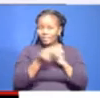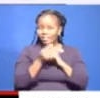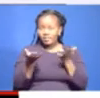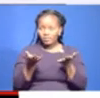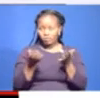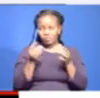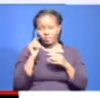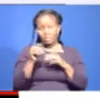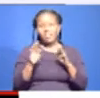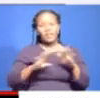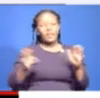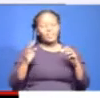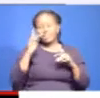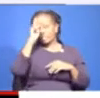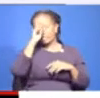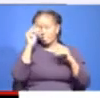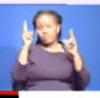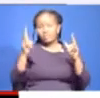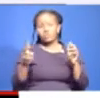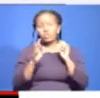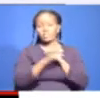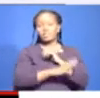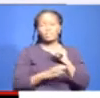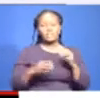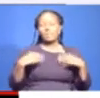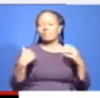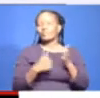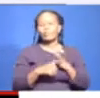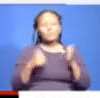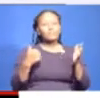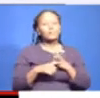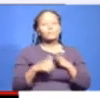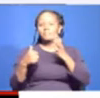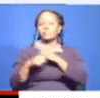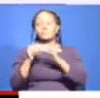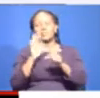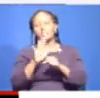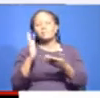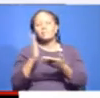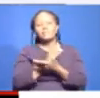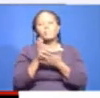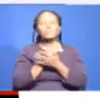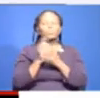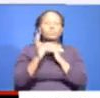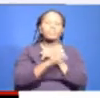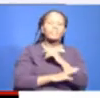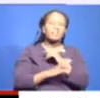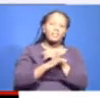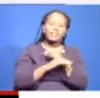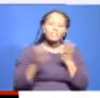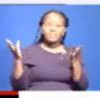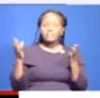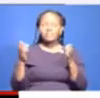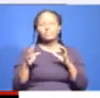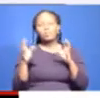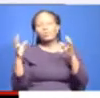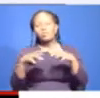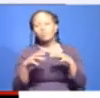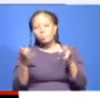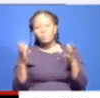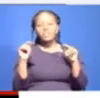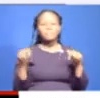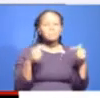our country. We have had very many problems in different parts of the country, clans fighting, people losing lives.